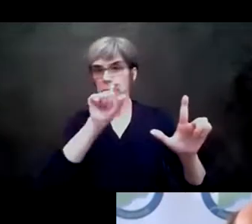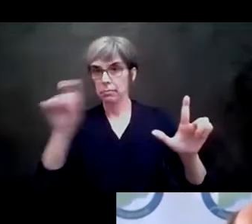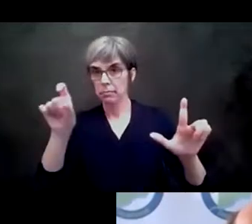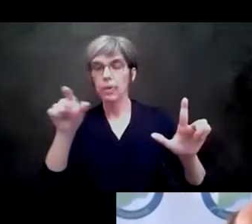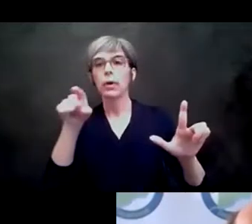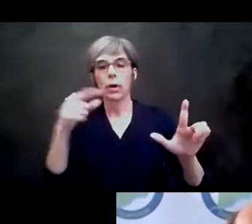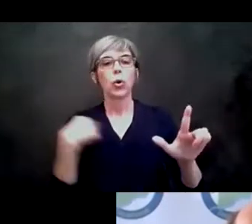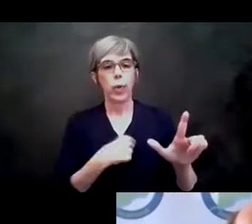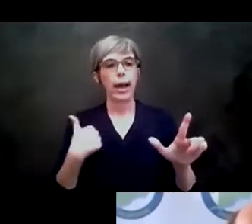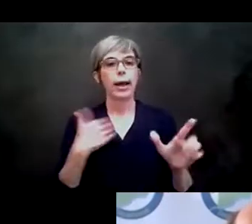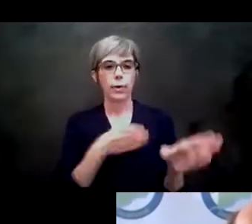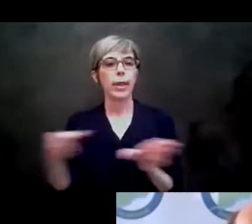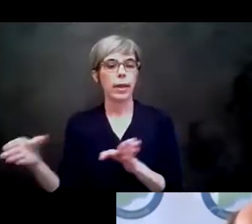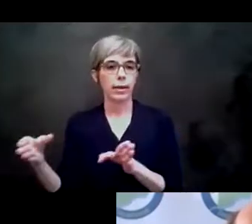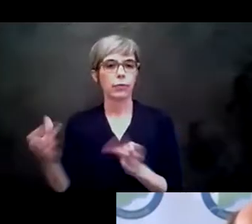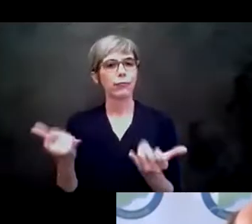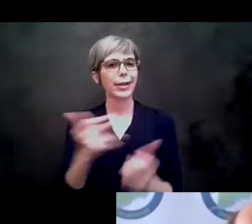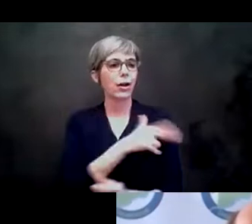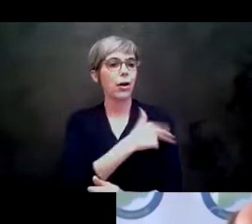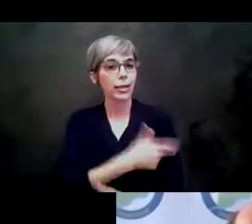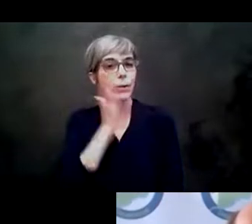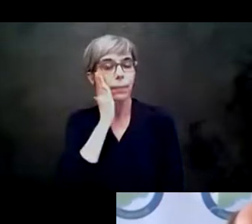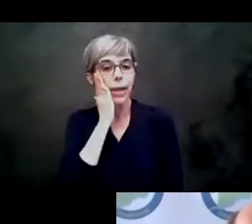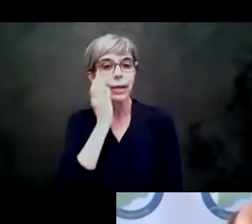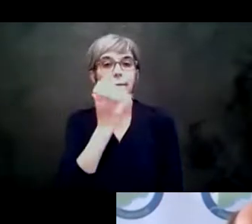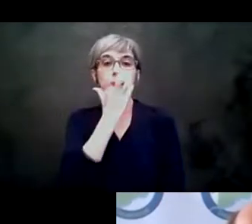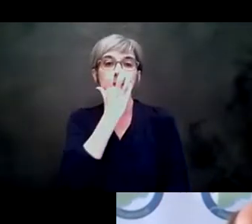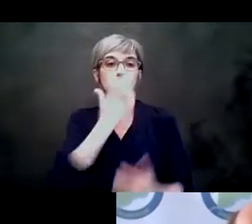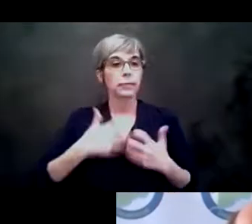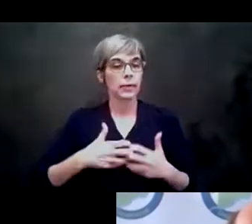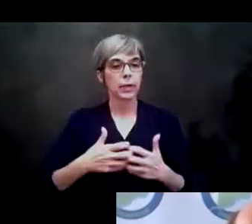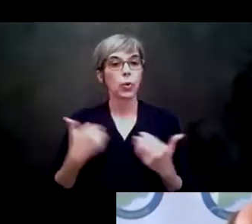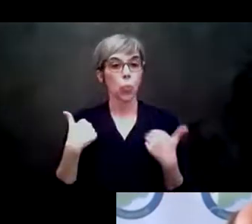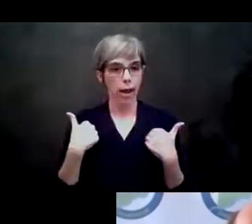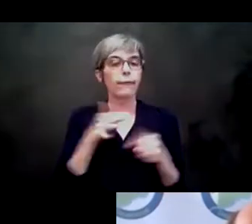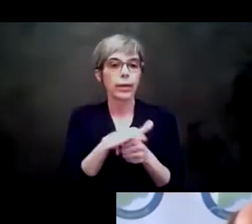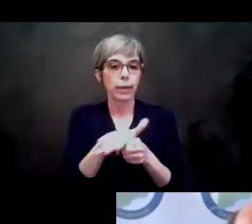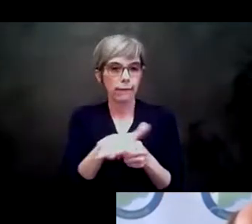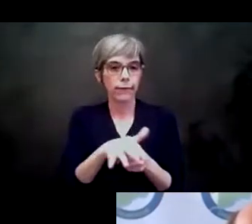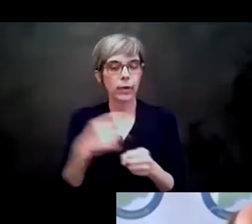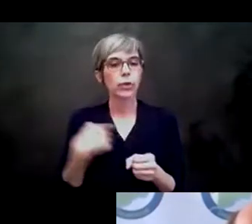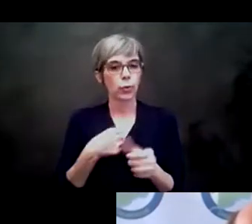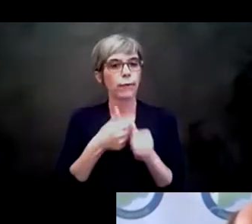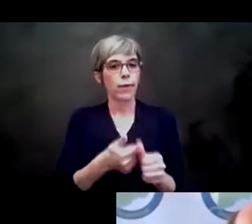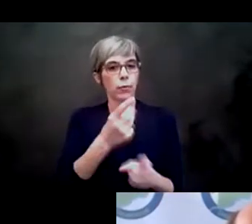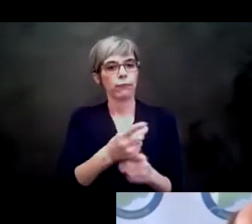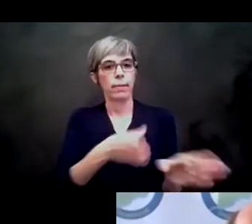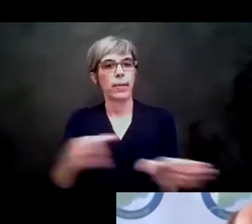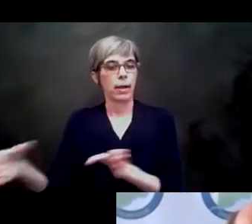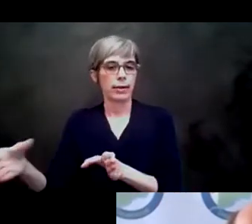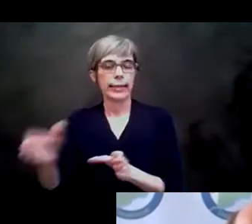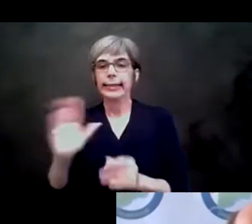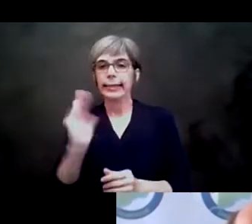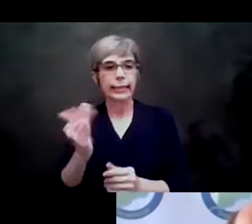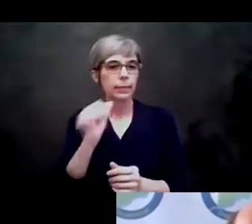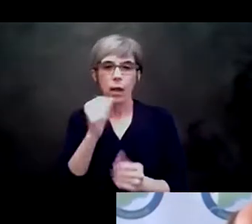shape with hospital beds and ventilators, and we're all on track to move to phase 3, as I mentioned earlier. But if we were